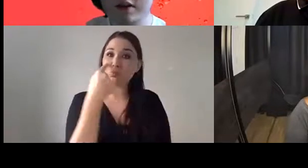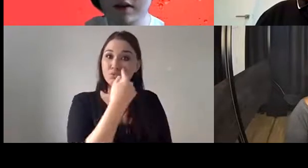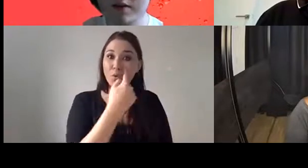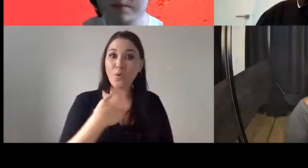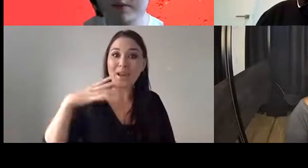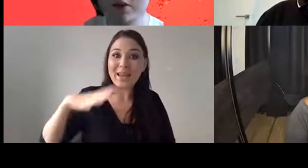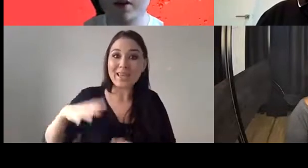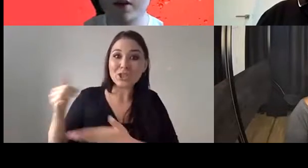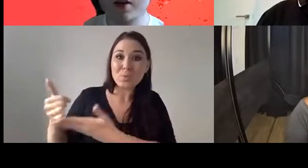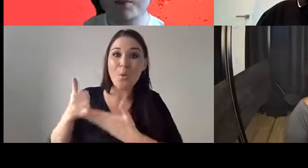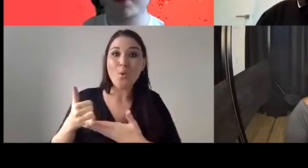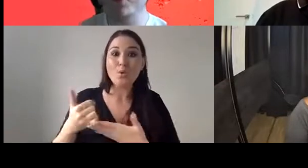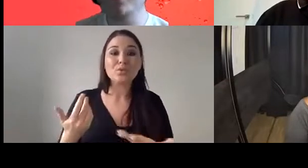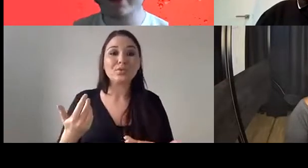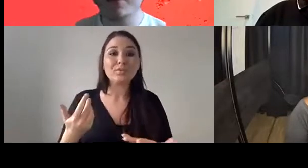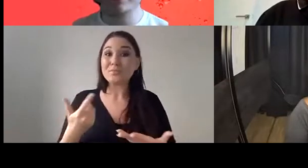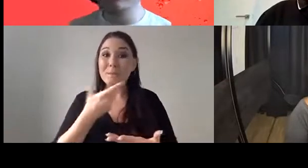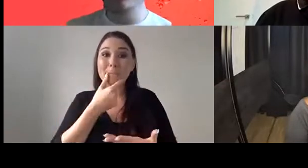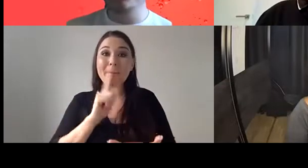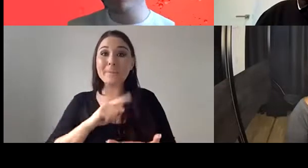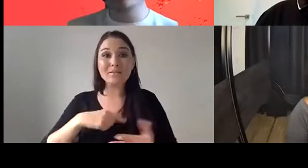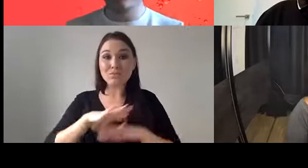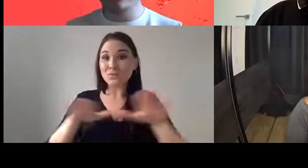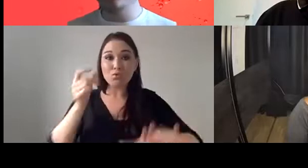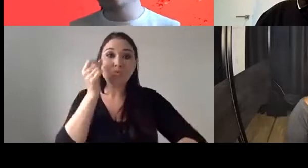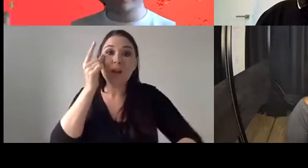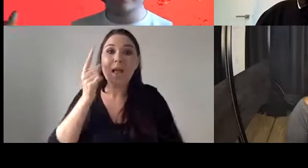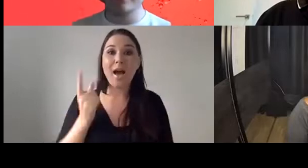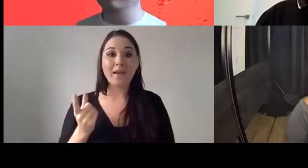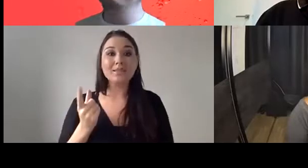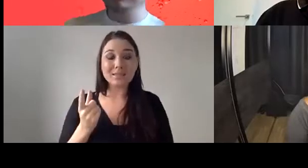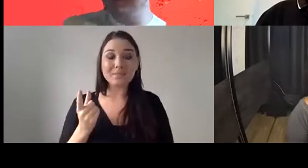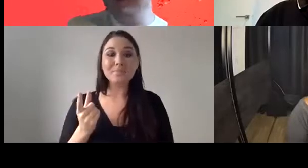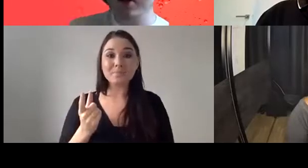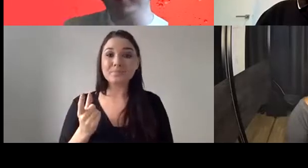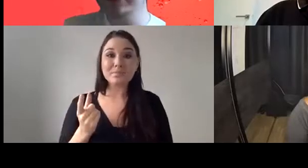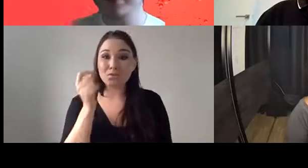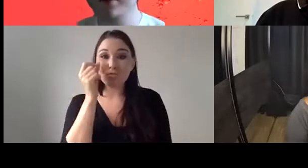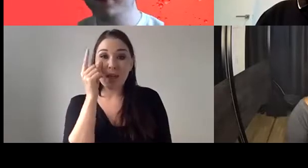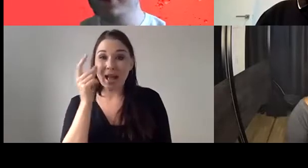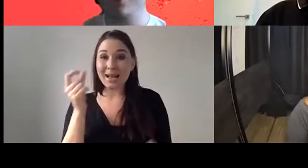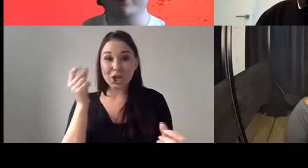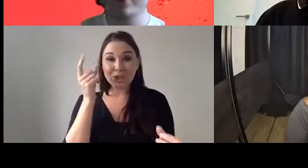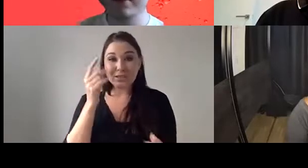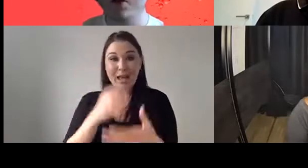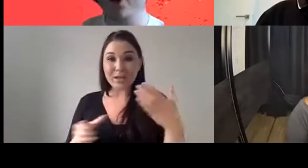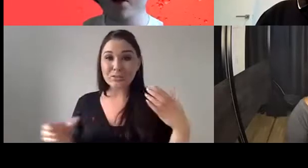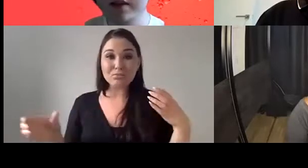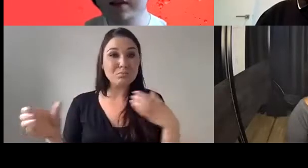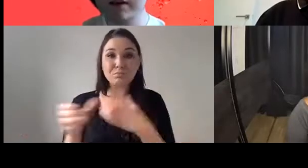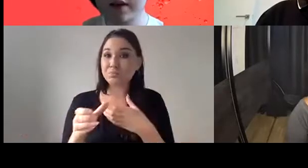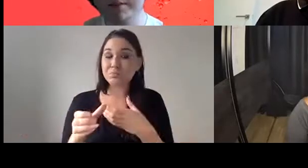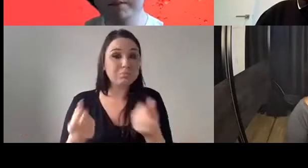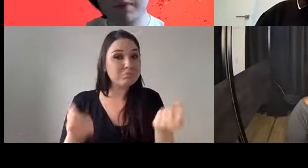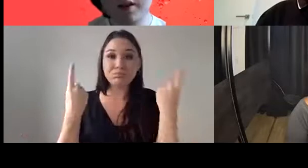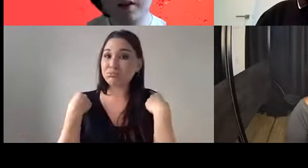realize, that people that work in companies that are fine with it and understand it, they don't realize there are still companies out there that aren't as aware of